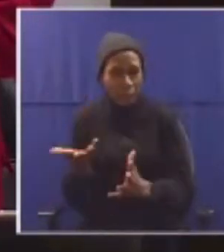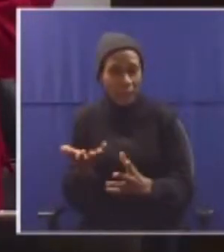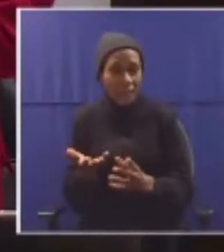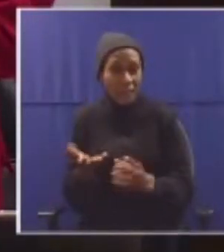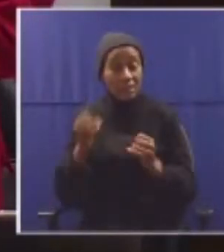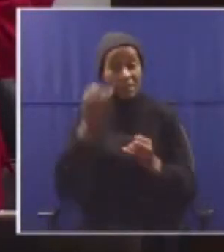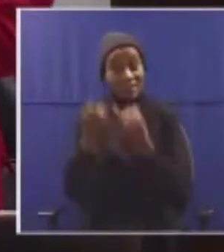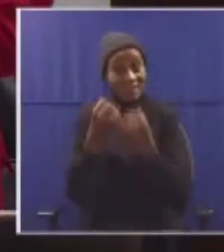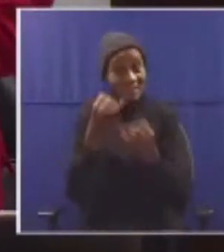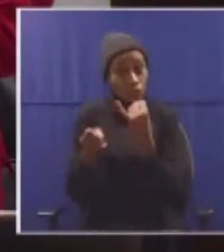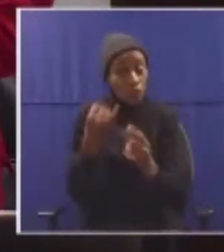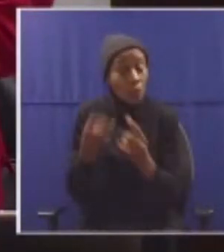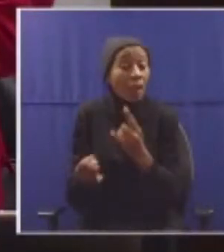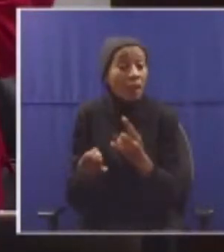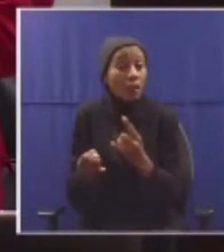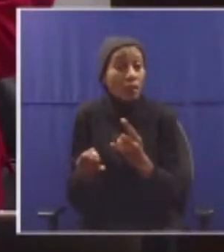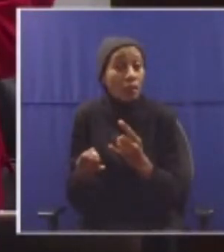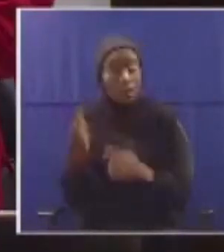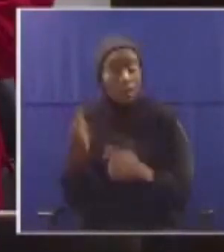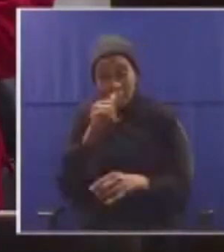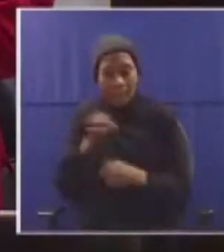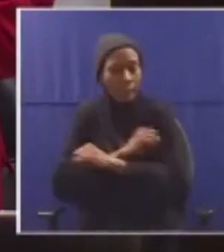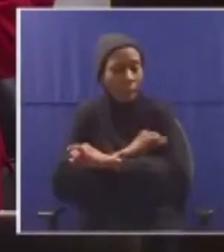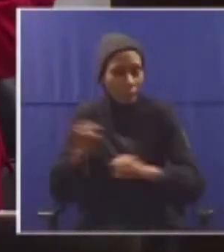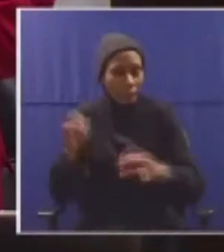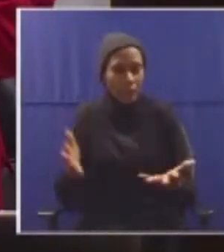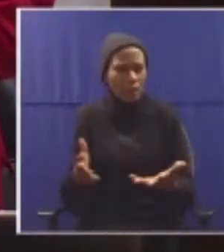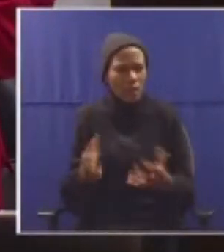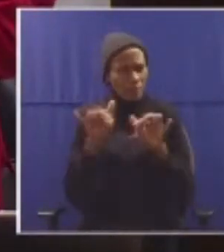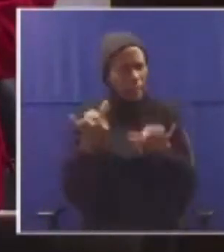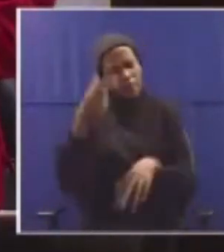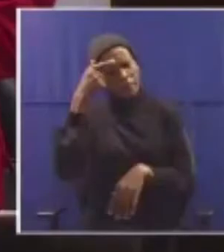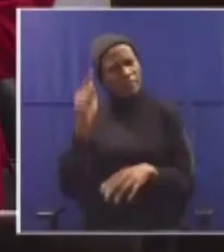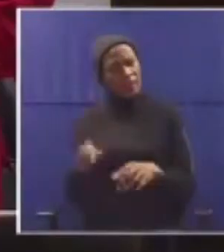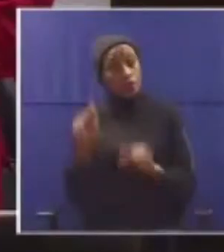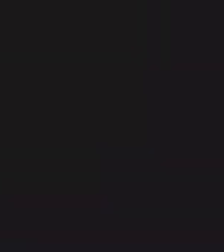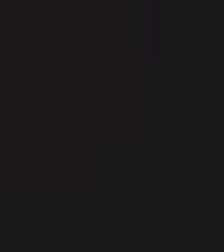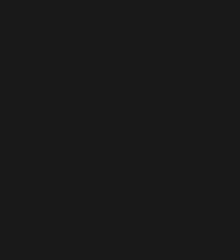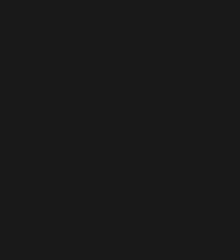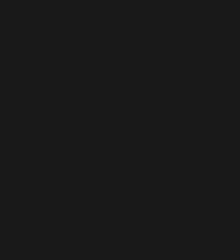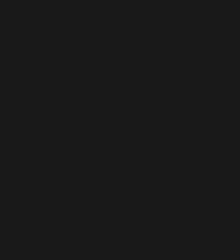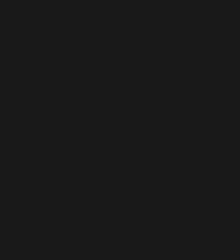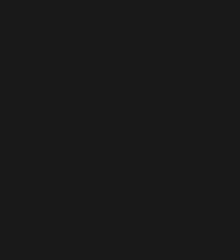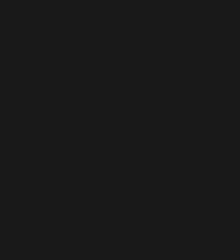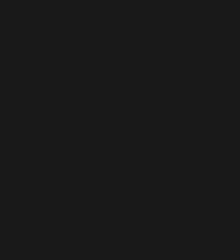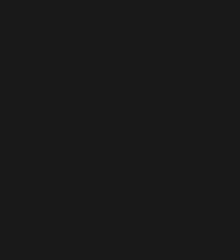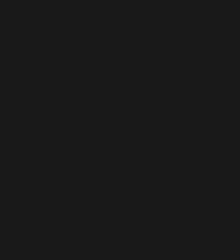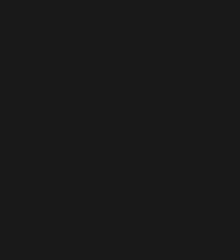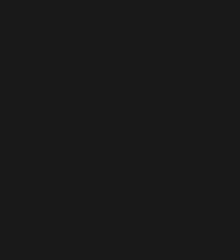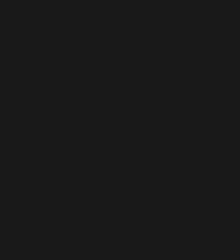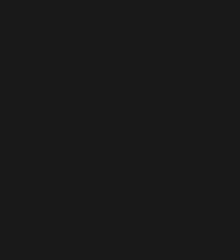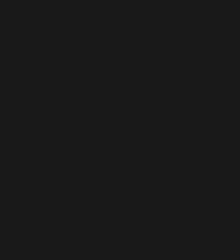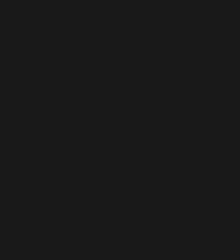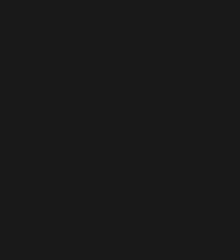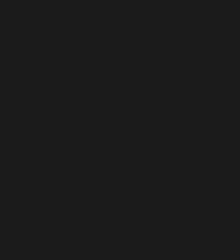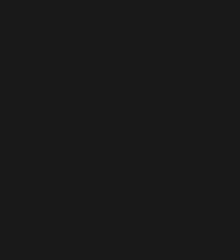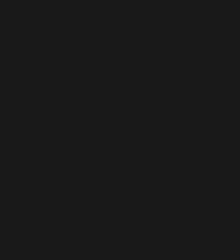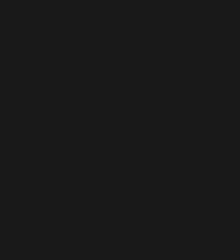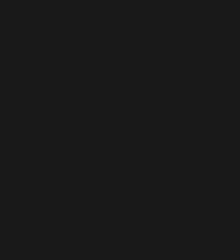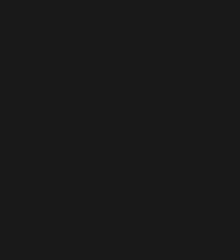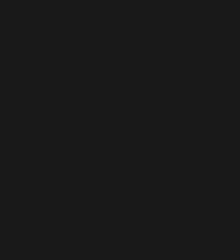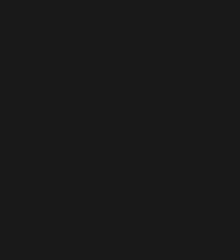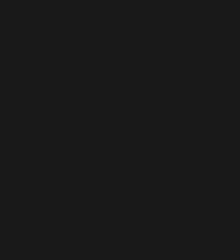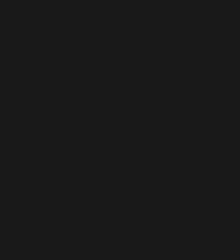sexual crimes. There is a general sense that the government, your government, does not know